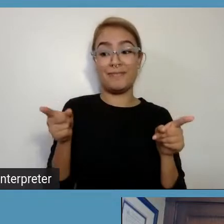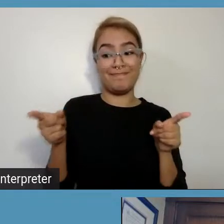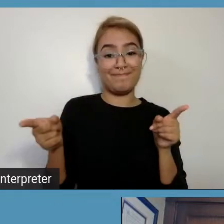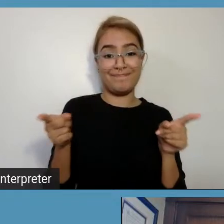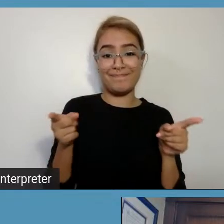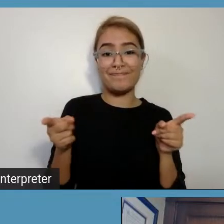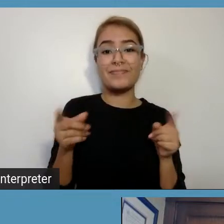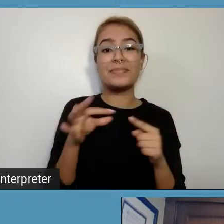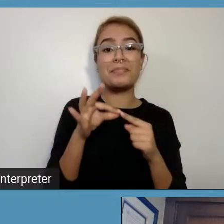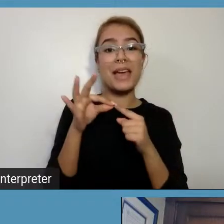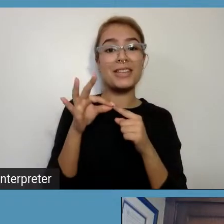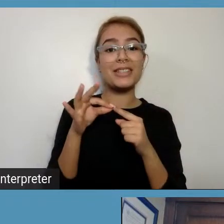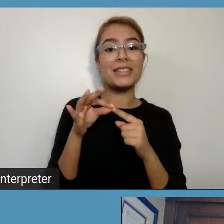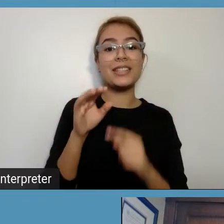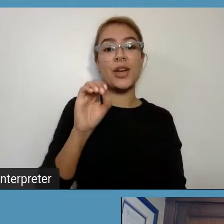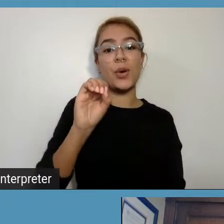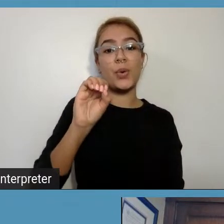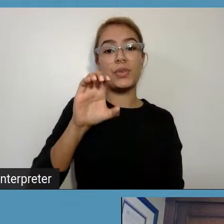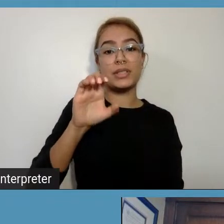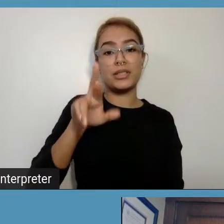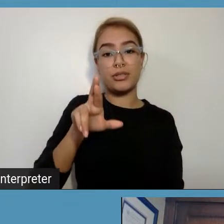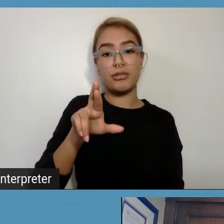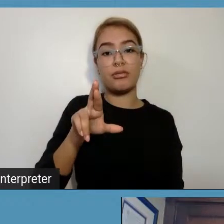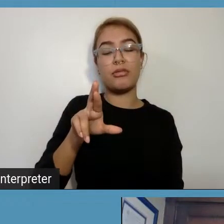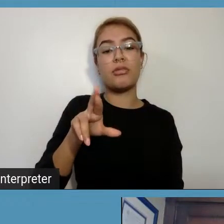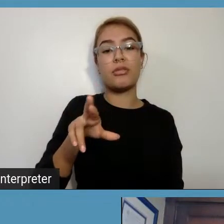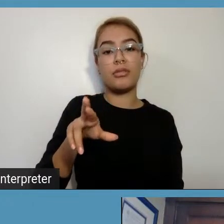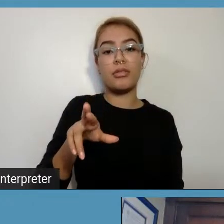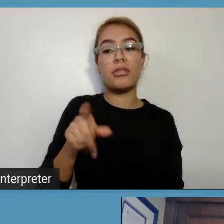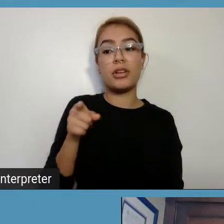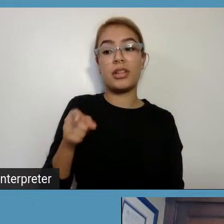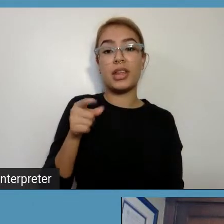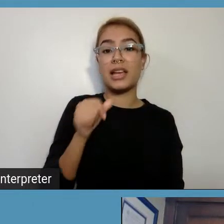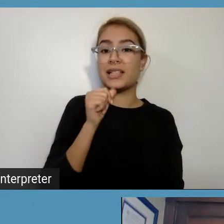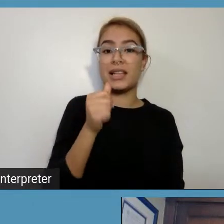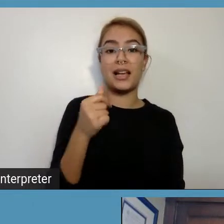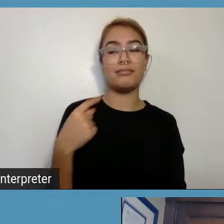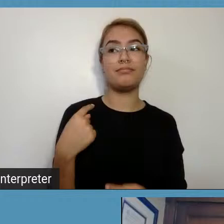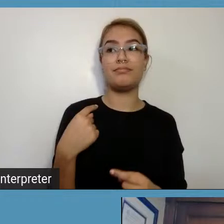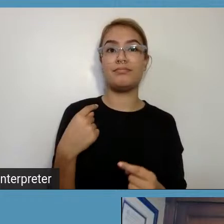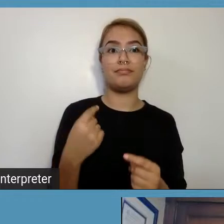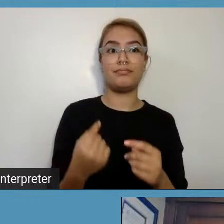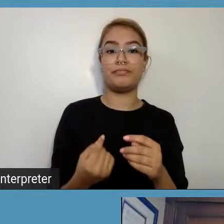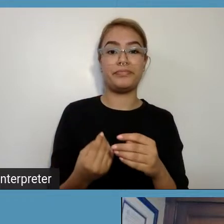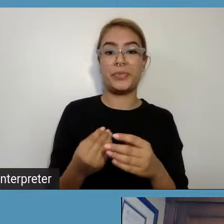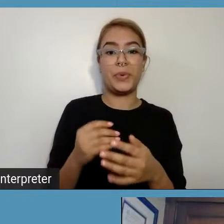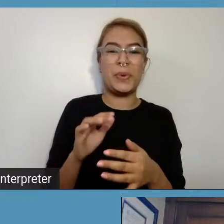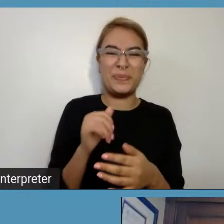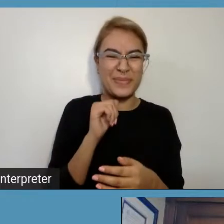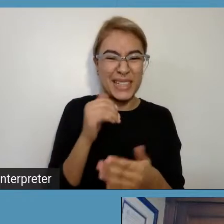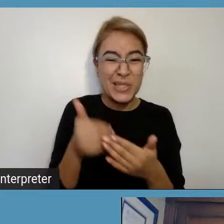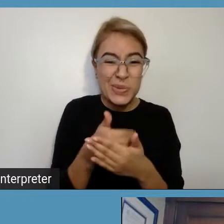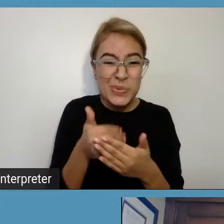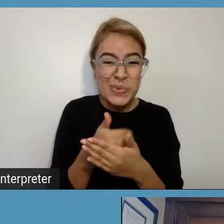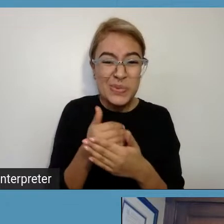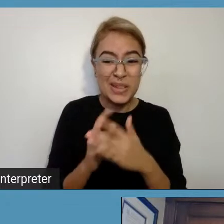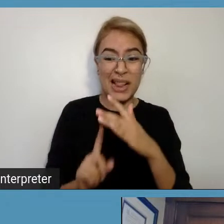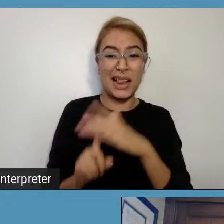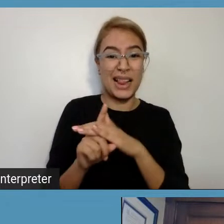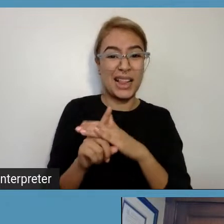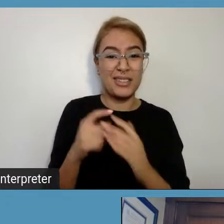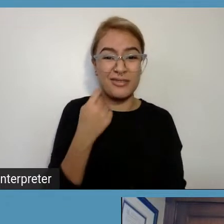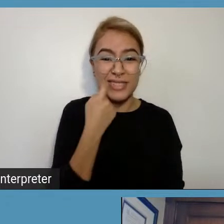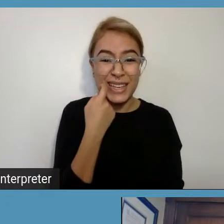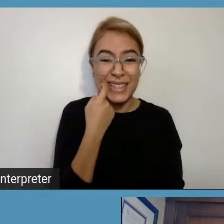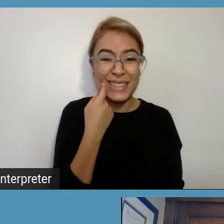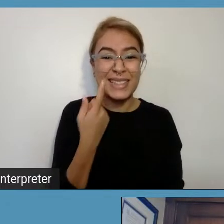Especially, OCR, the optical recognition, has not been out that long. I don't know how many of you remember when you used to scan in a page, it would